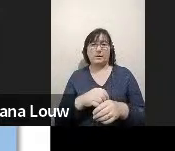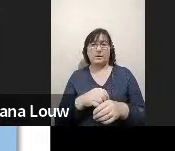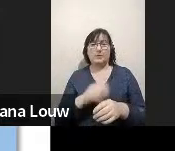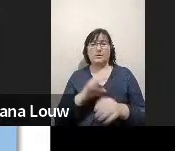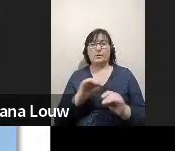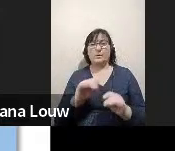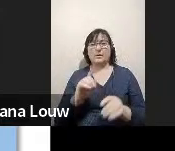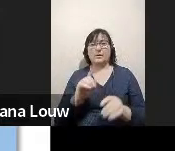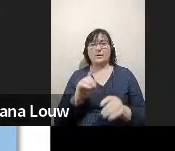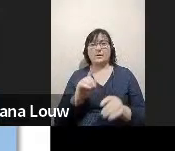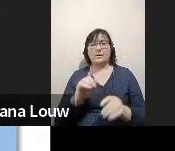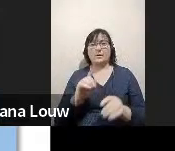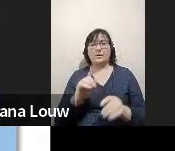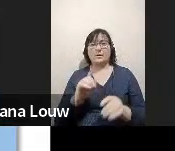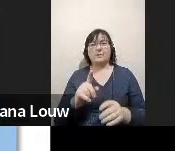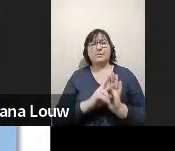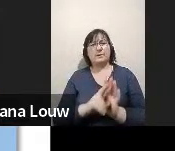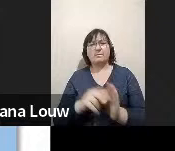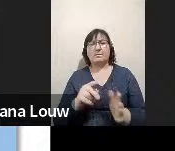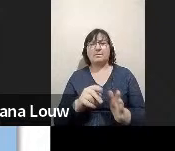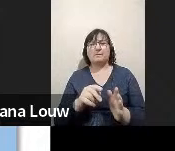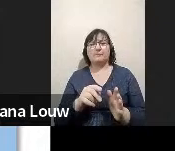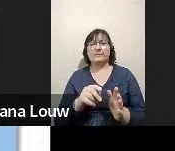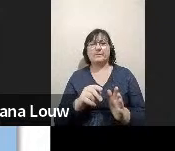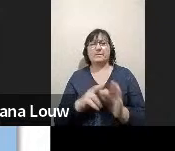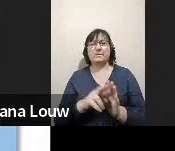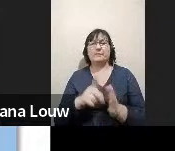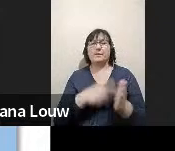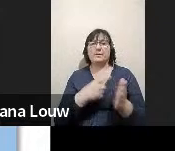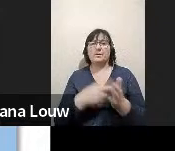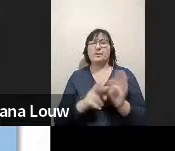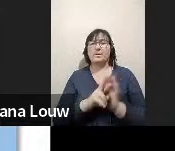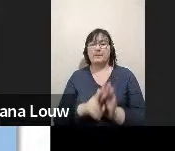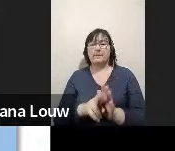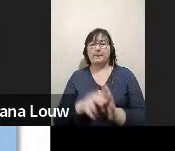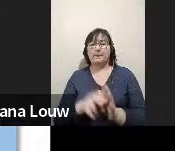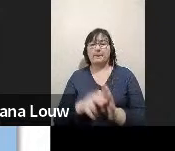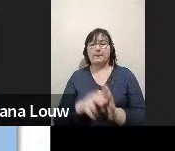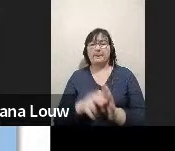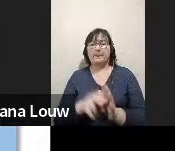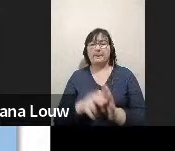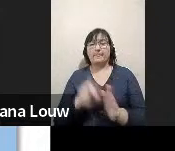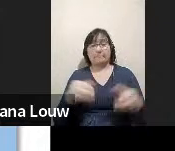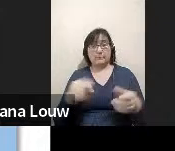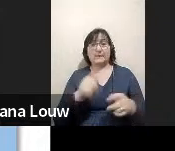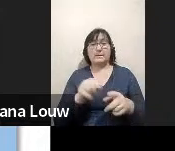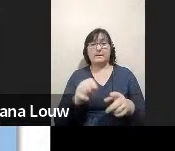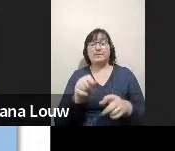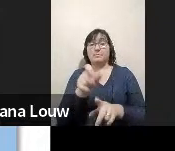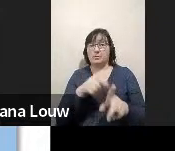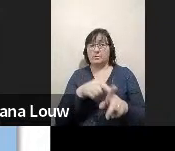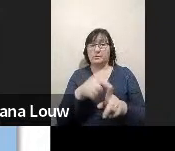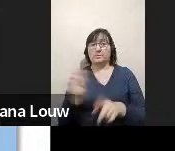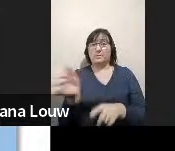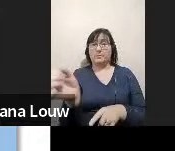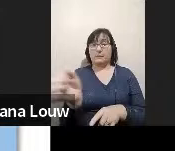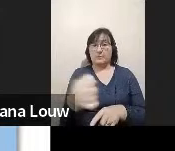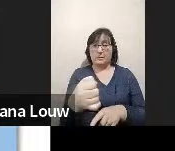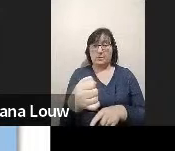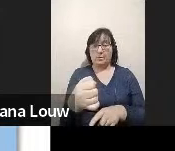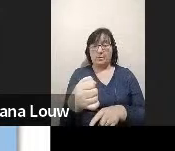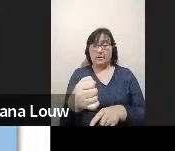would want one, a document to confirm that individual's appointment as a registered representative of the entity.